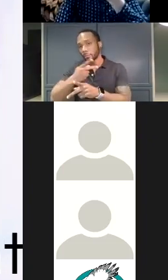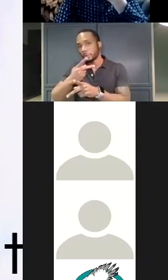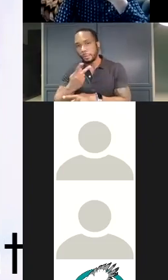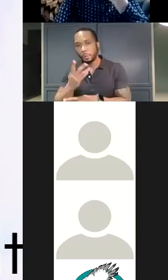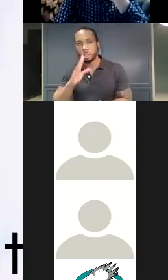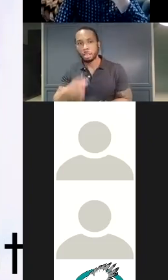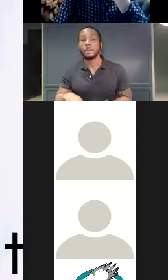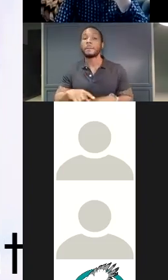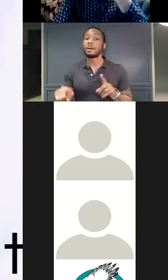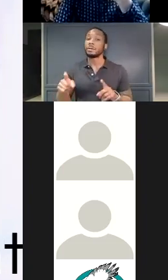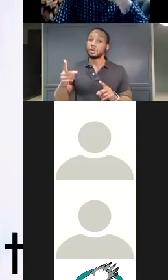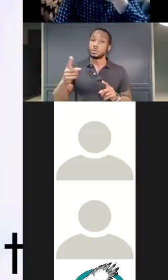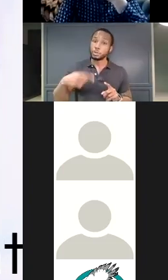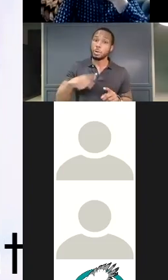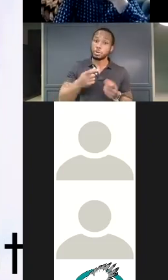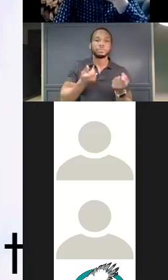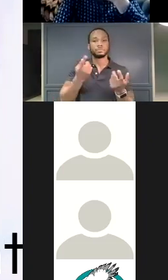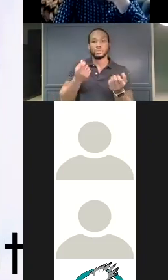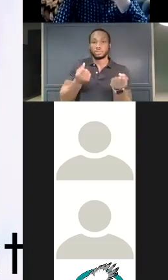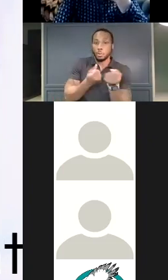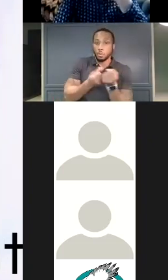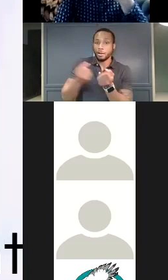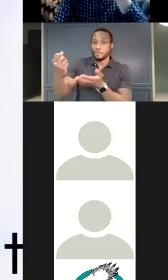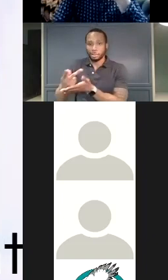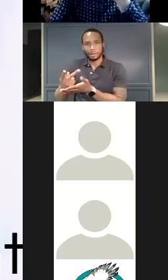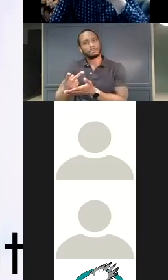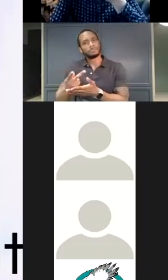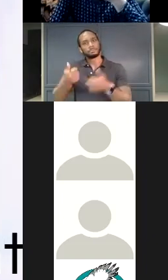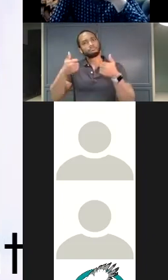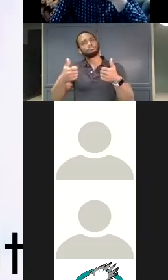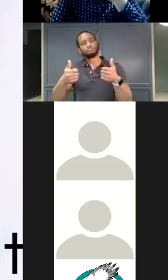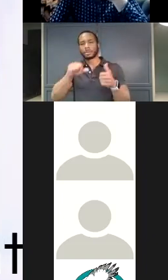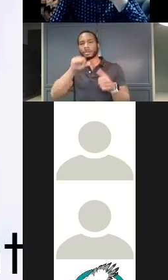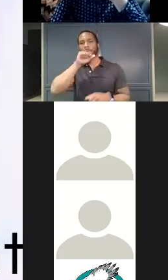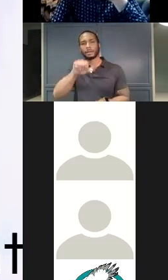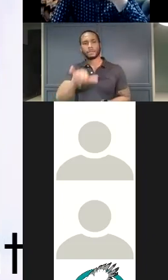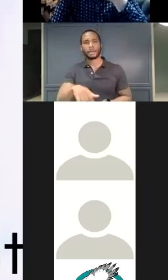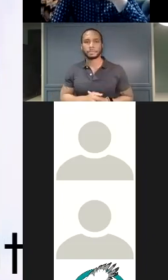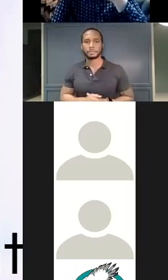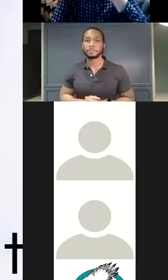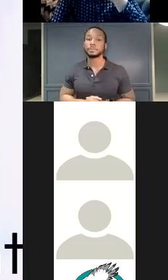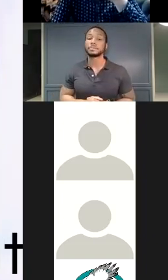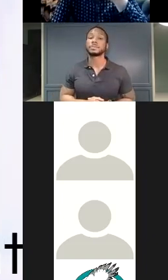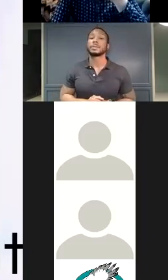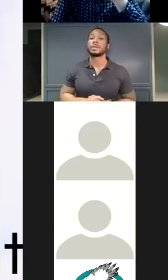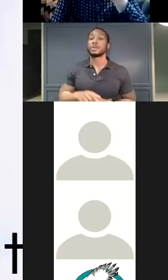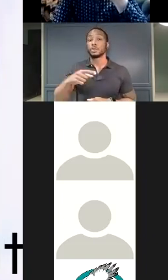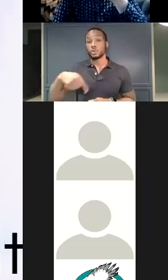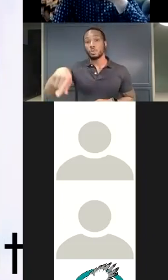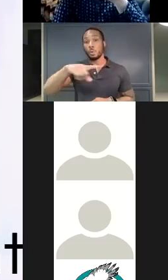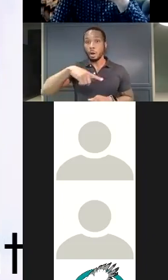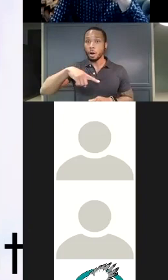So do you all support and validate? Awesome, I love that. That's what Savannah said. Do you all do